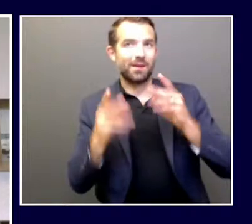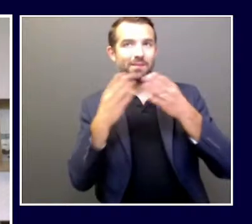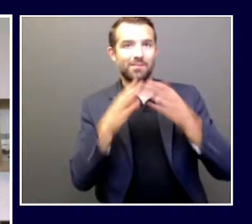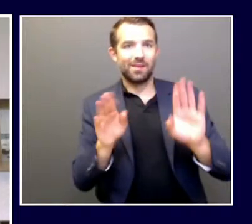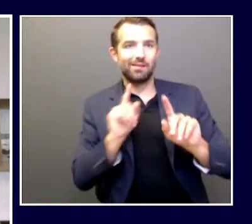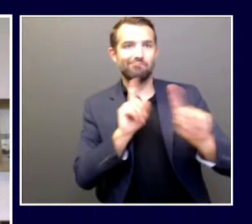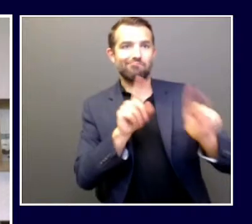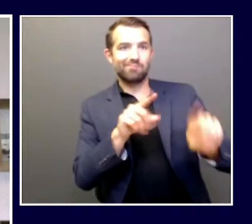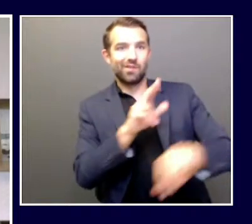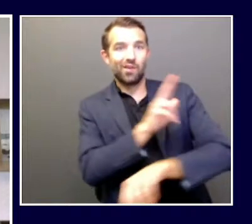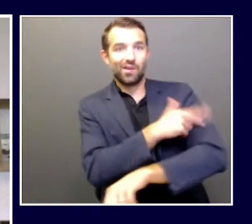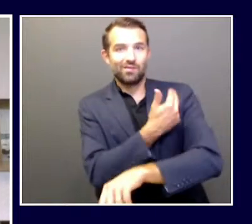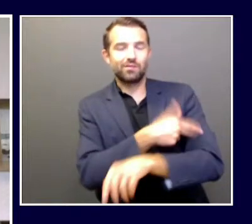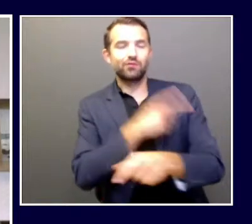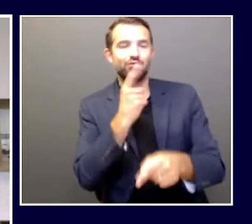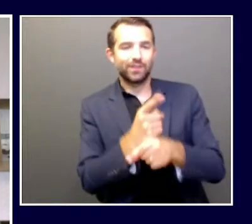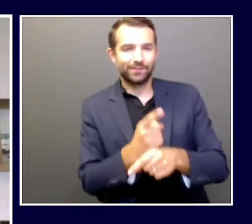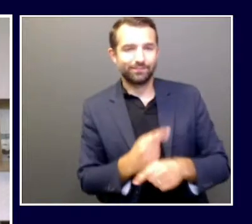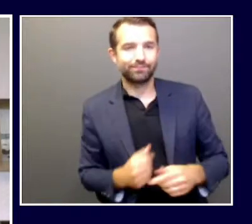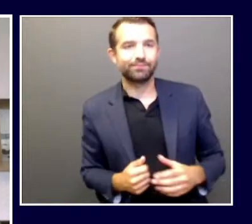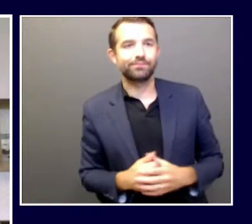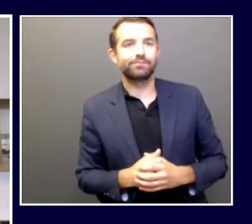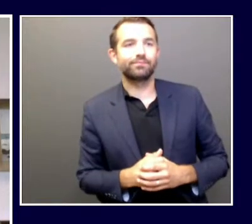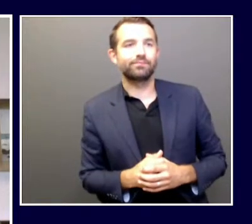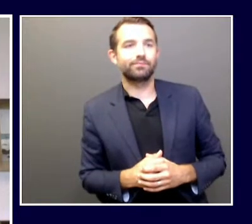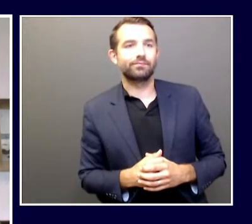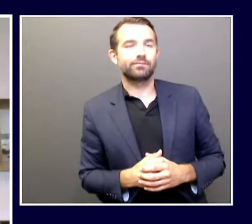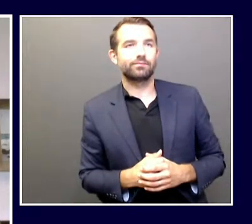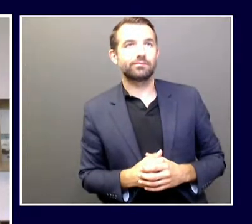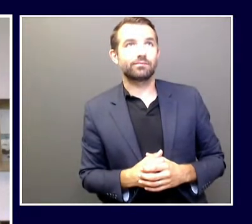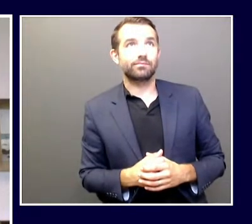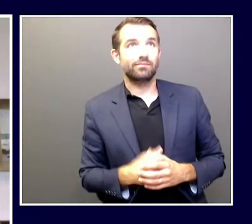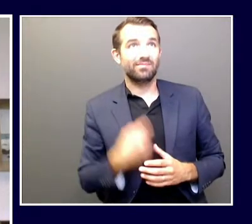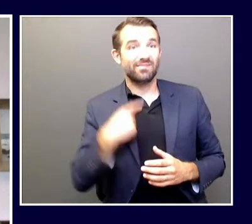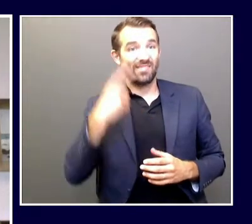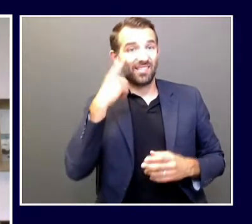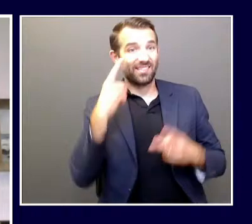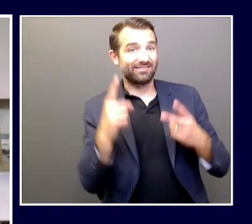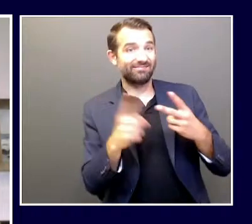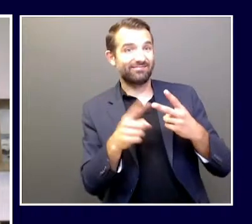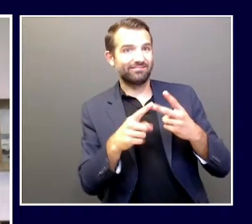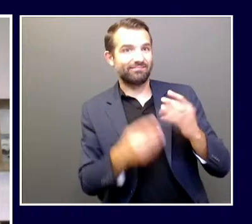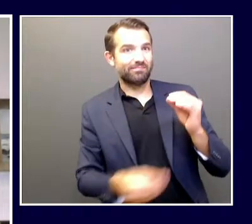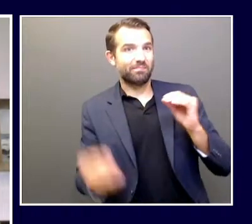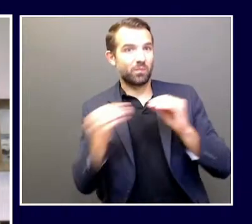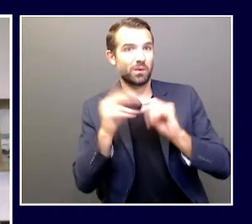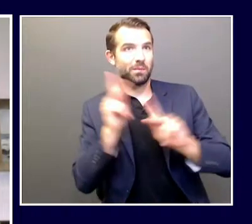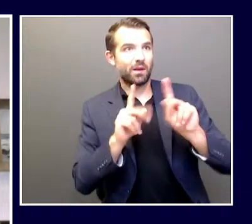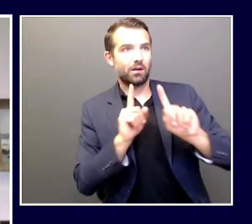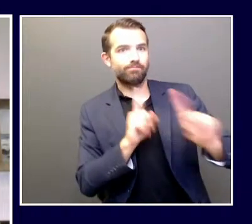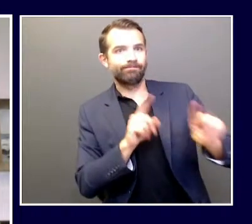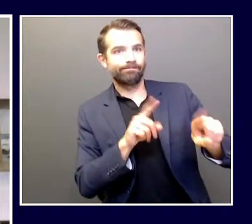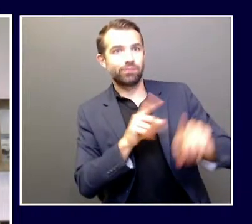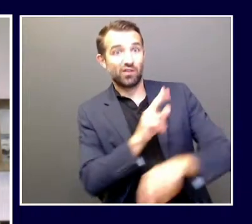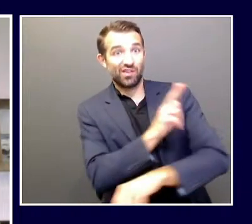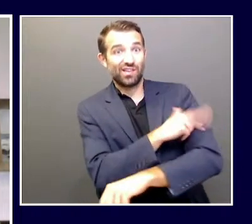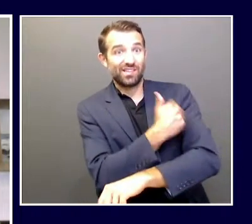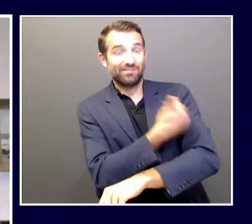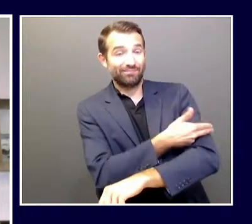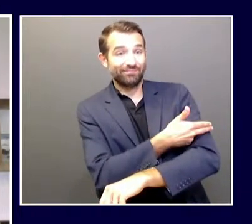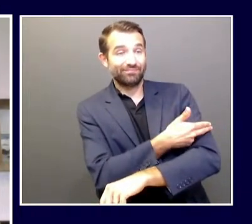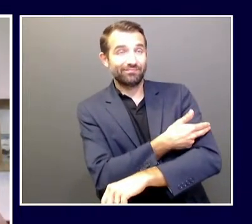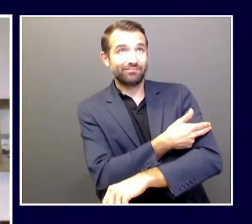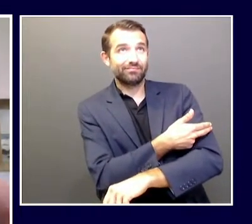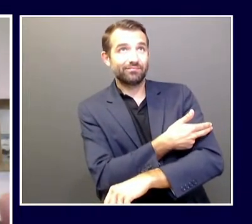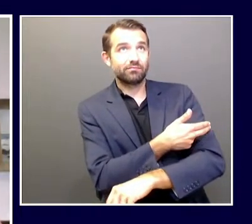currently. I gather, Caitlin, that it's far more the latter, more people in the hospital for various and different reasons, more than staffing, which